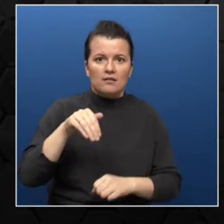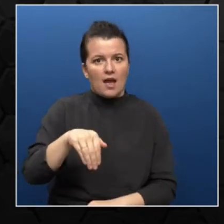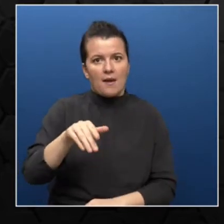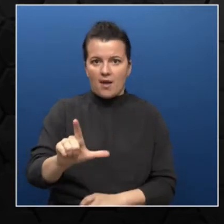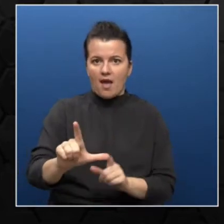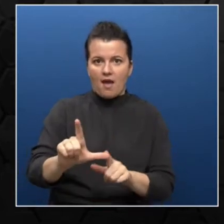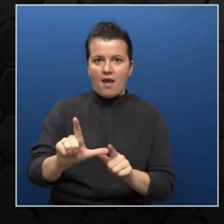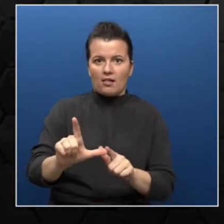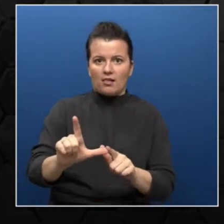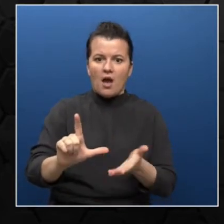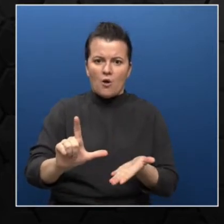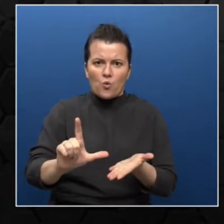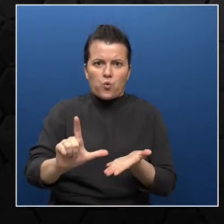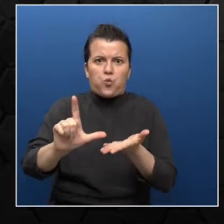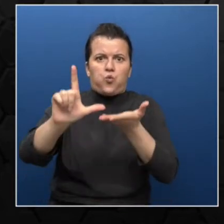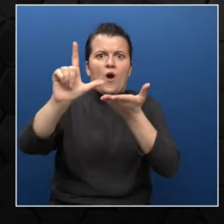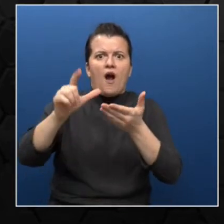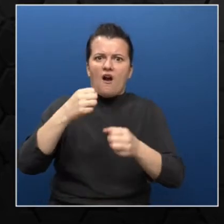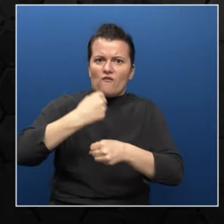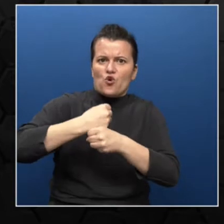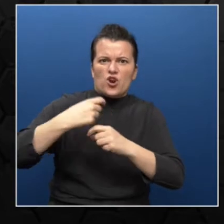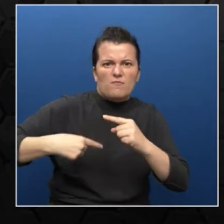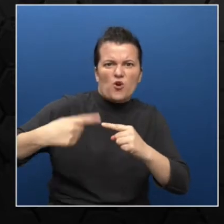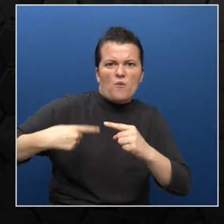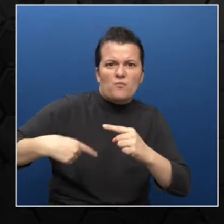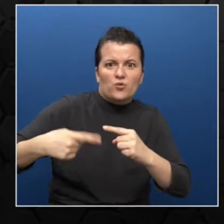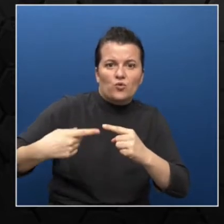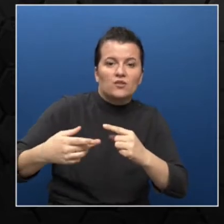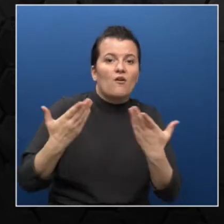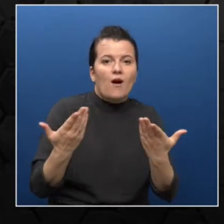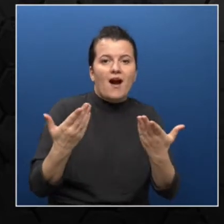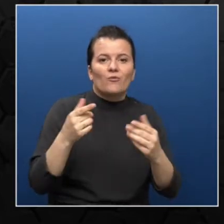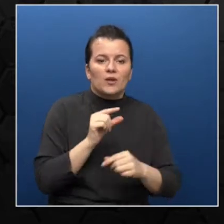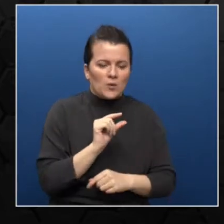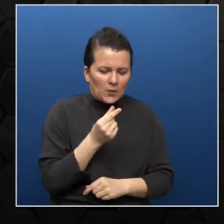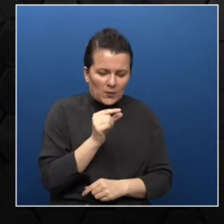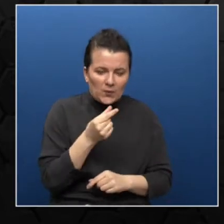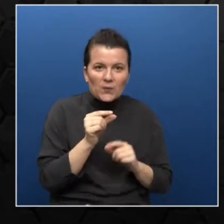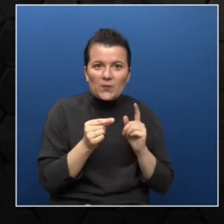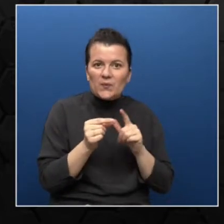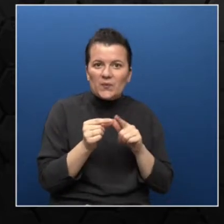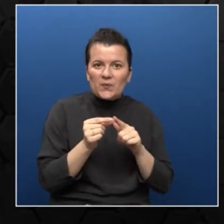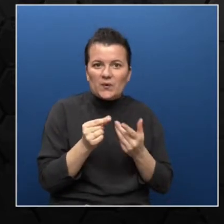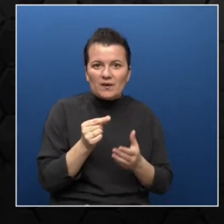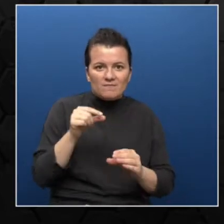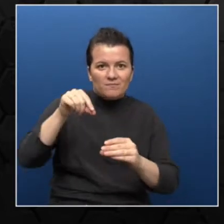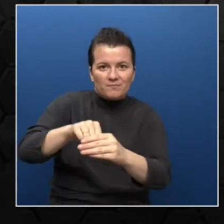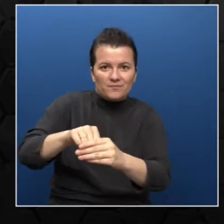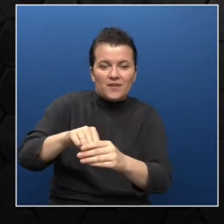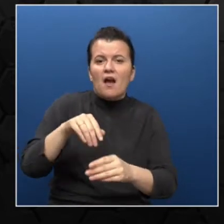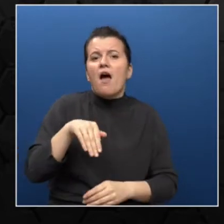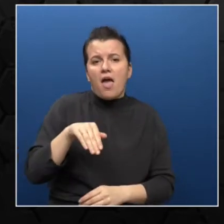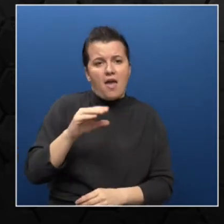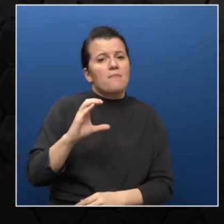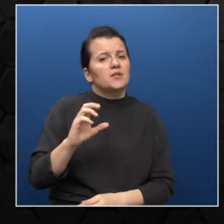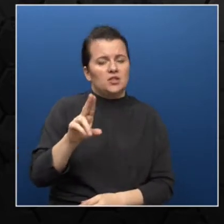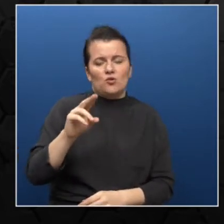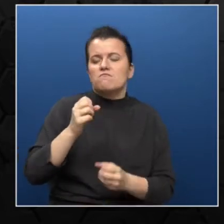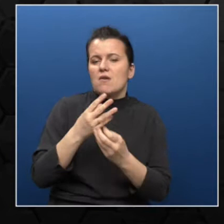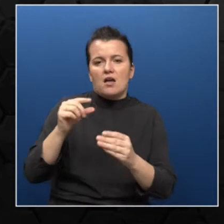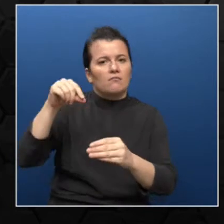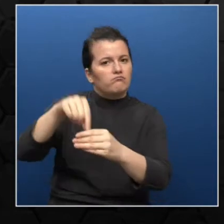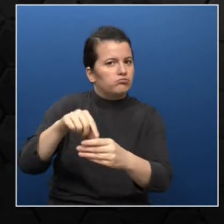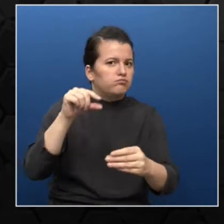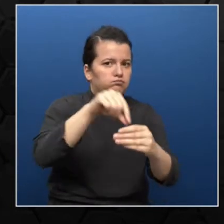microcontroller units. And for that purpose, we have a lot of good MCUs already, which are